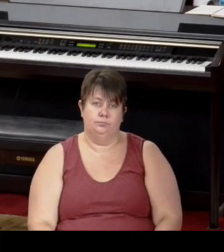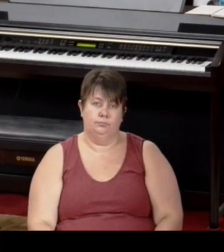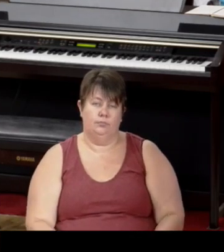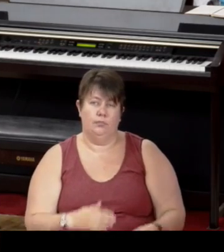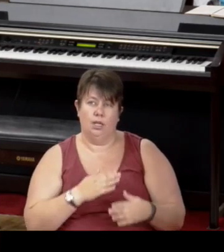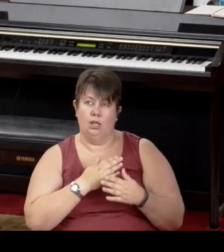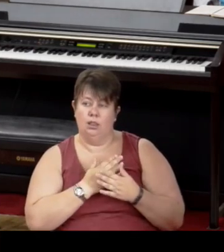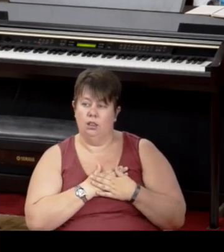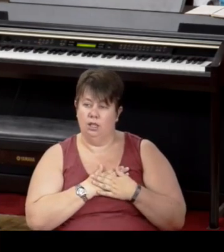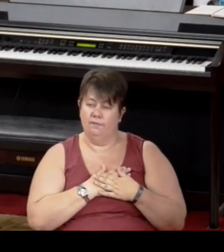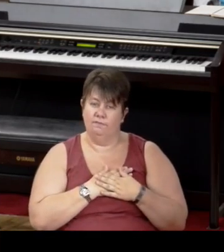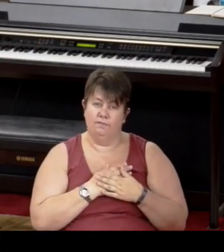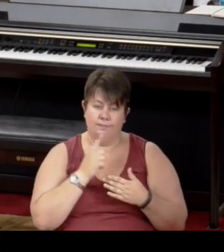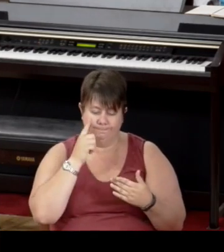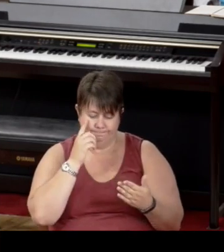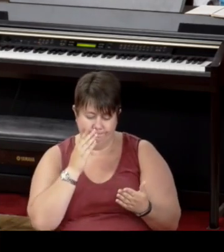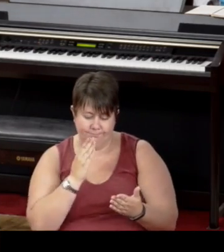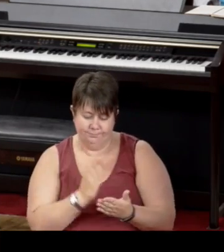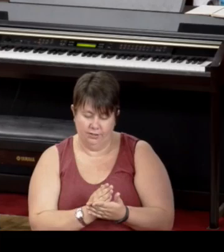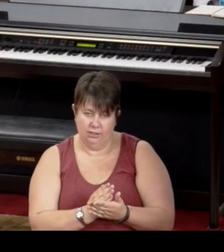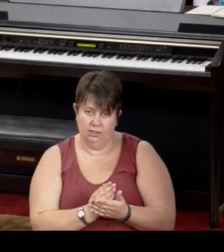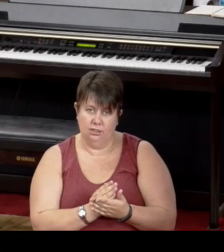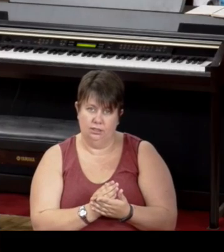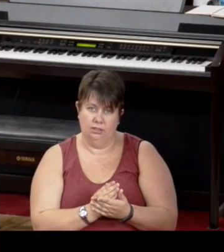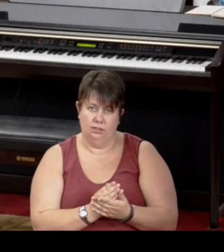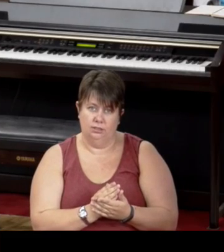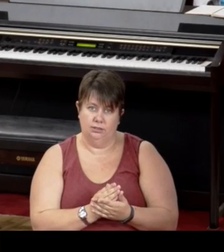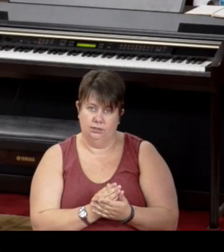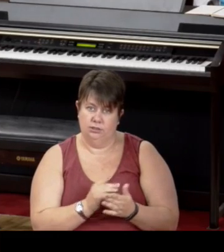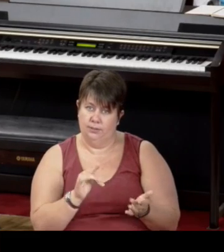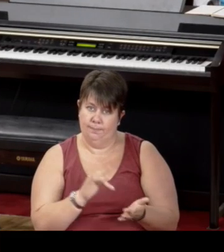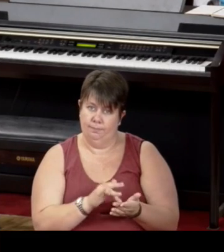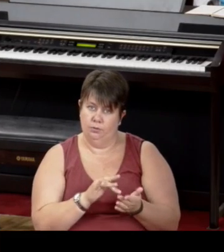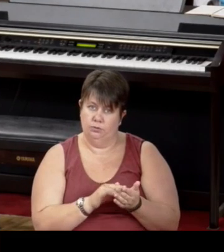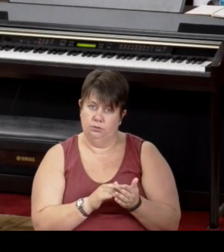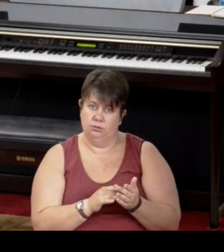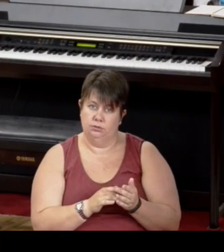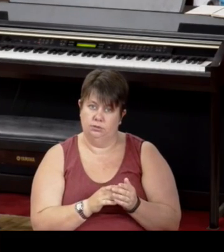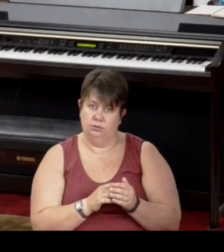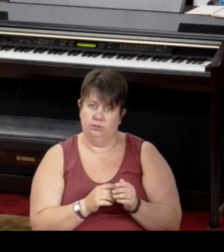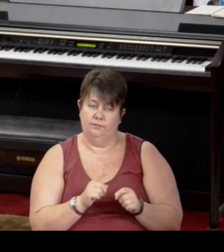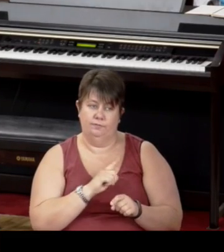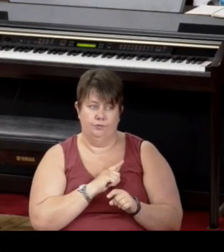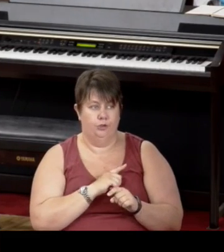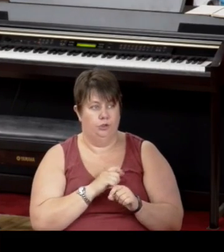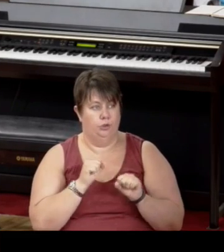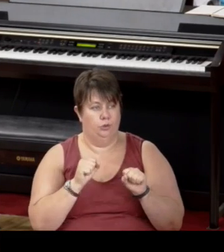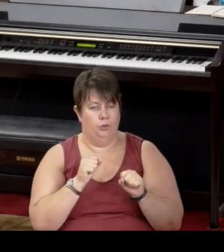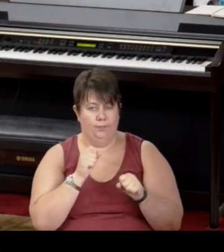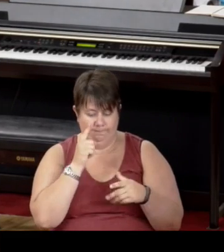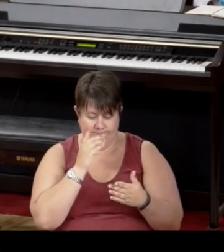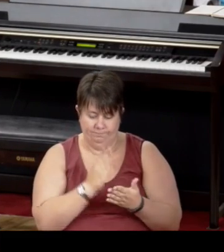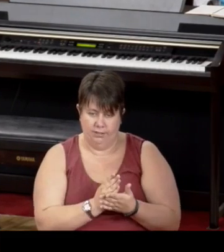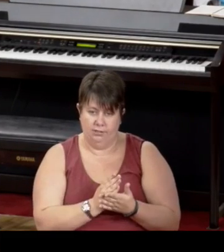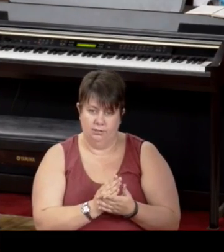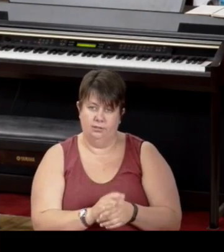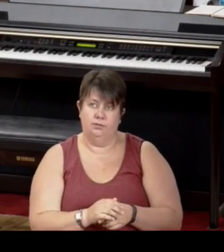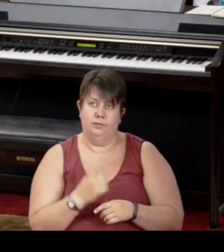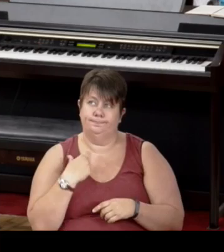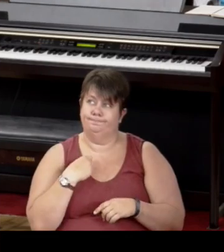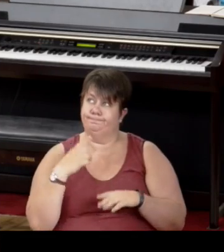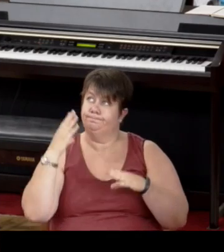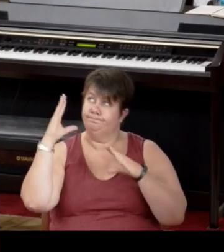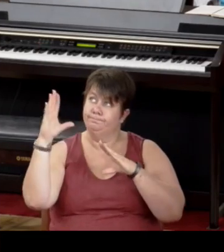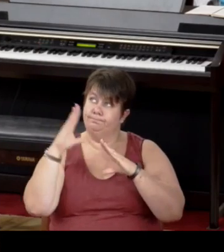Love and faith is central to anyone who professes Jesus Christ. We're called to have faith in God. We're called to show his